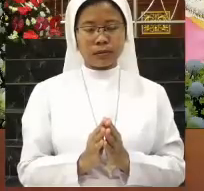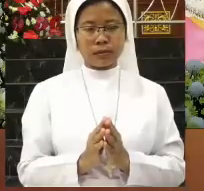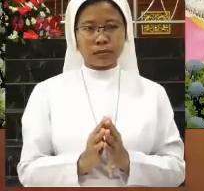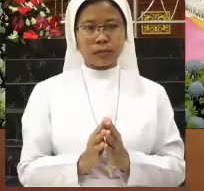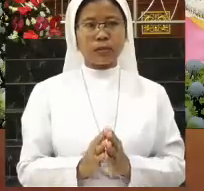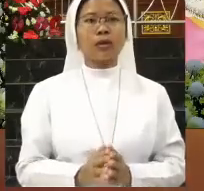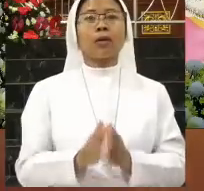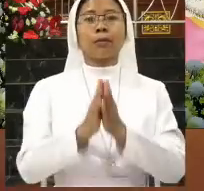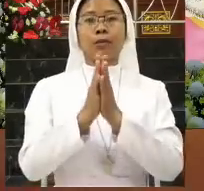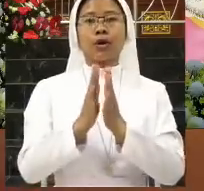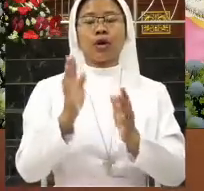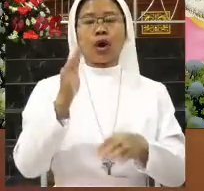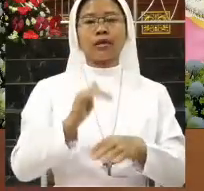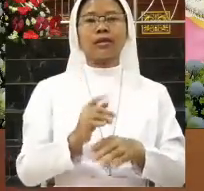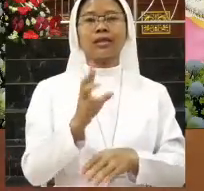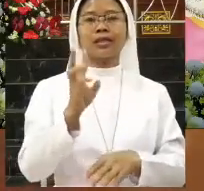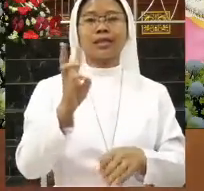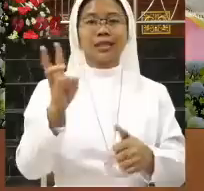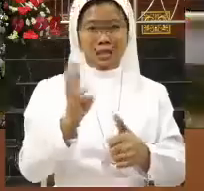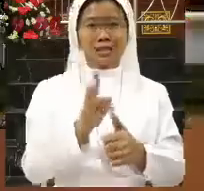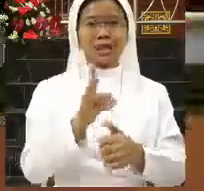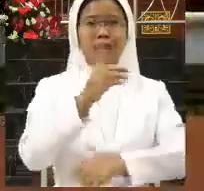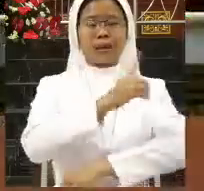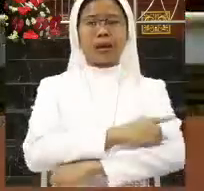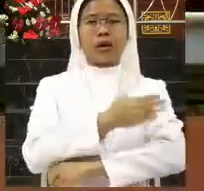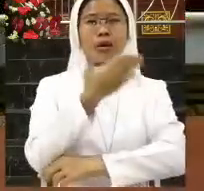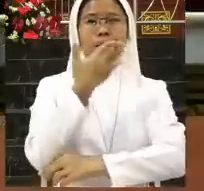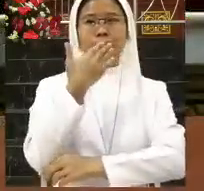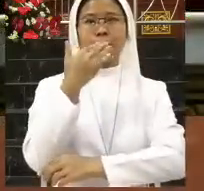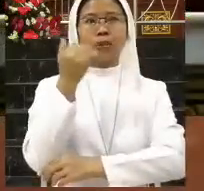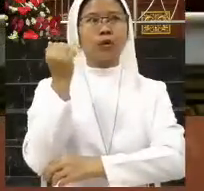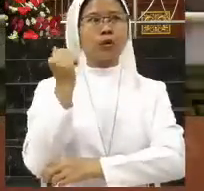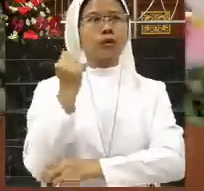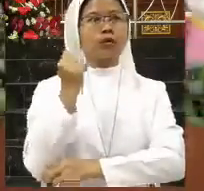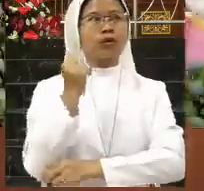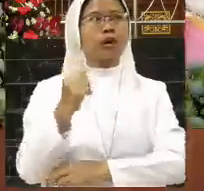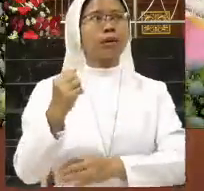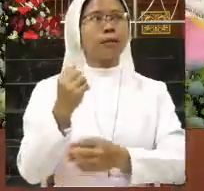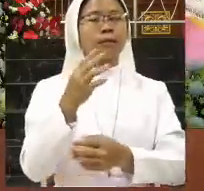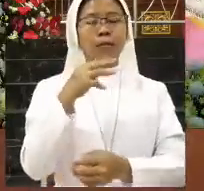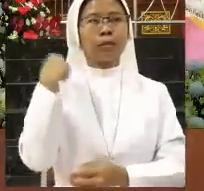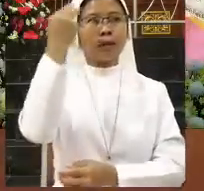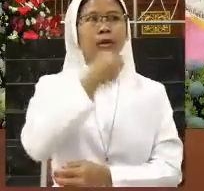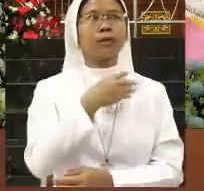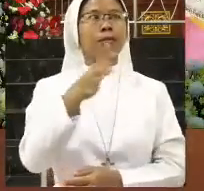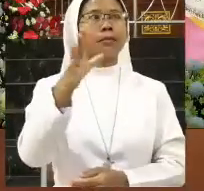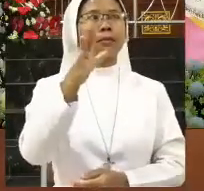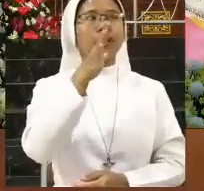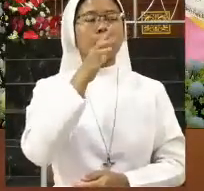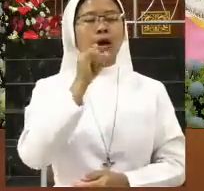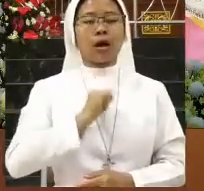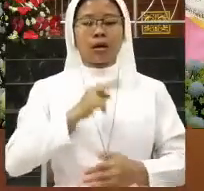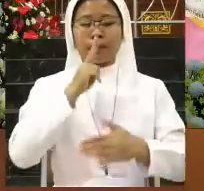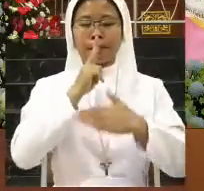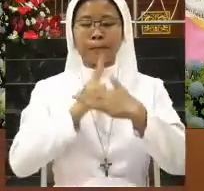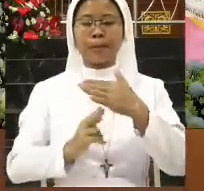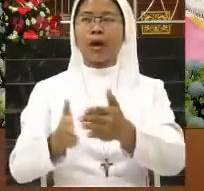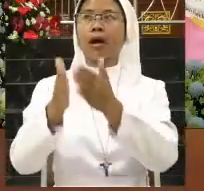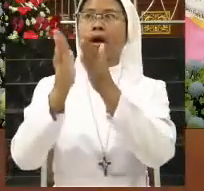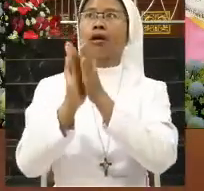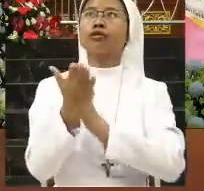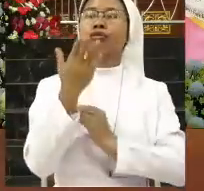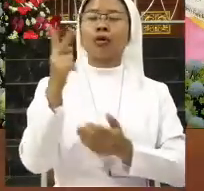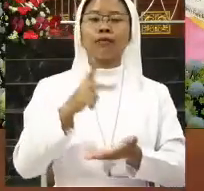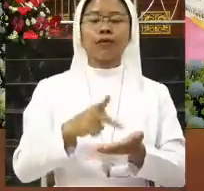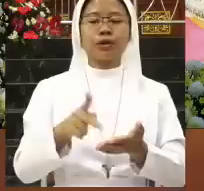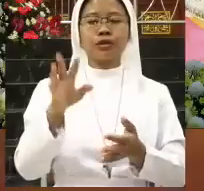Prayer for the sixth day. O most perfect Queen and Mother Mary, I humbly beseech you, O